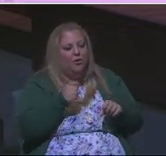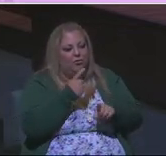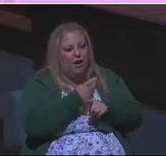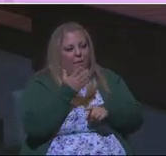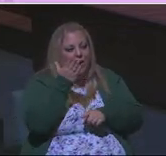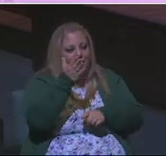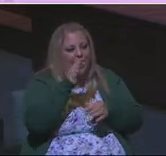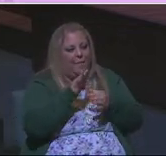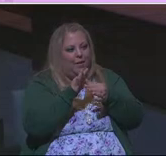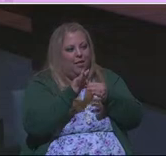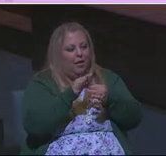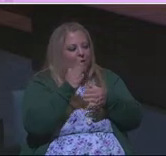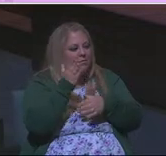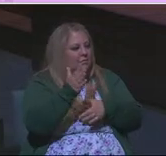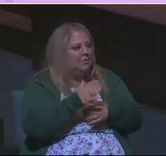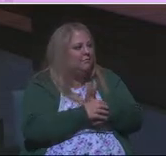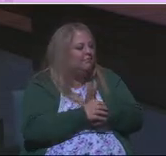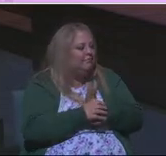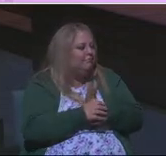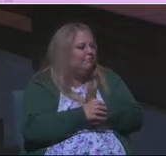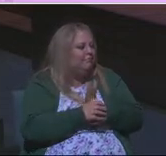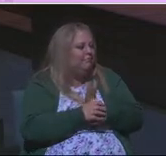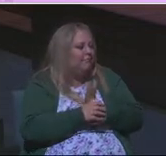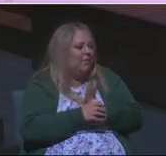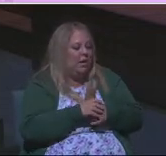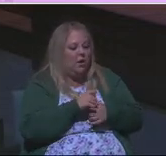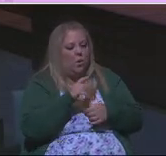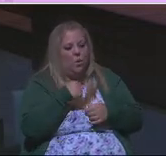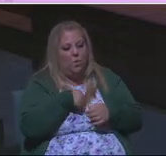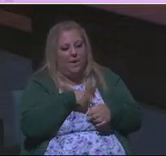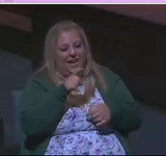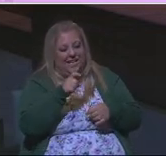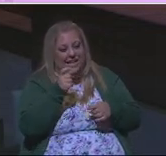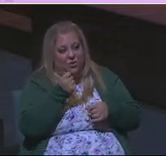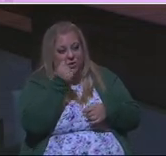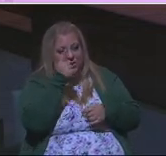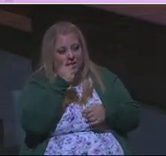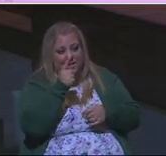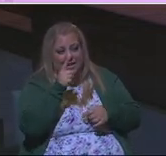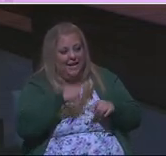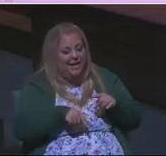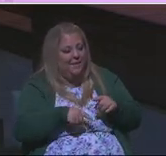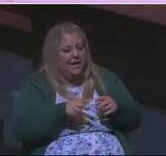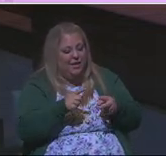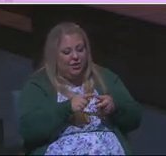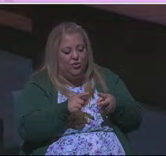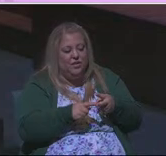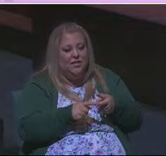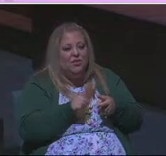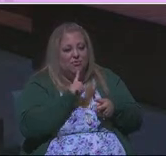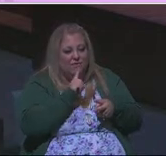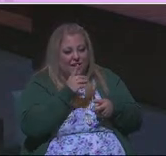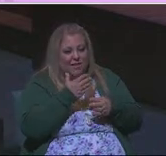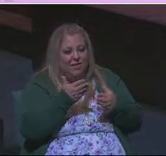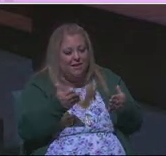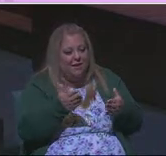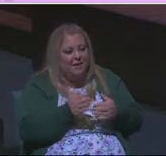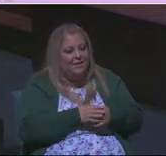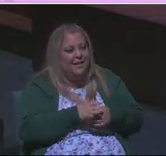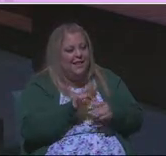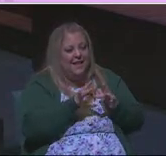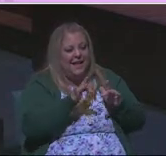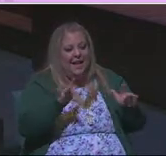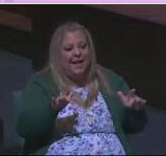belongs. So, we need to understand this. This empty tomb thing is a real thing. The empty cross